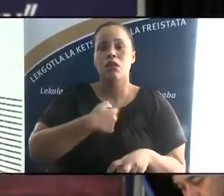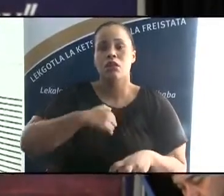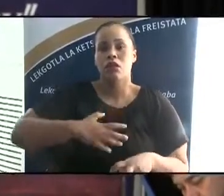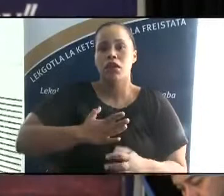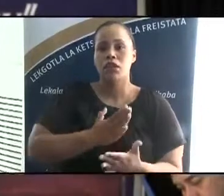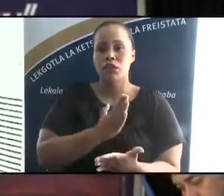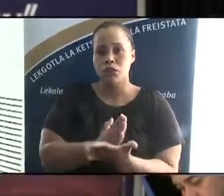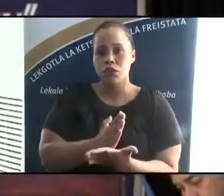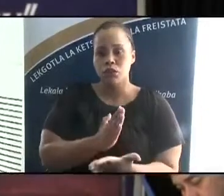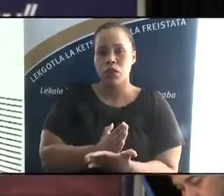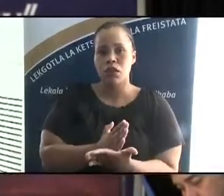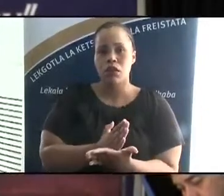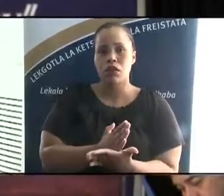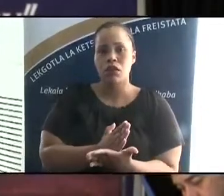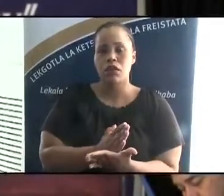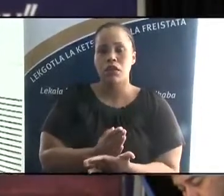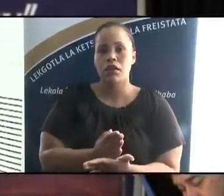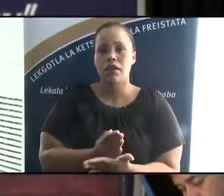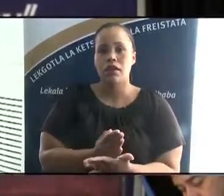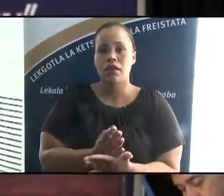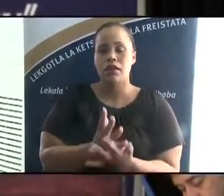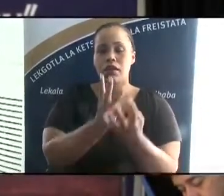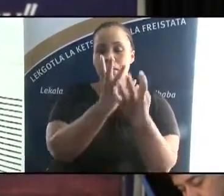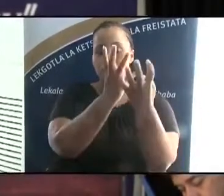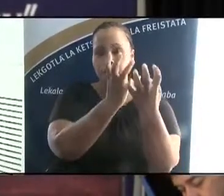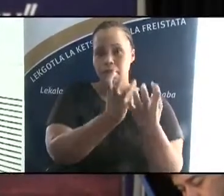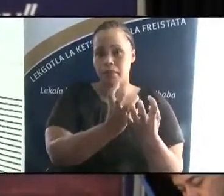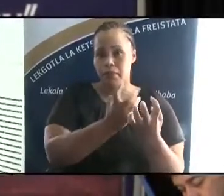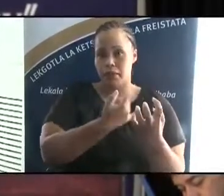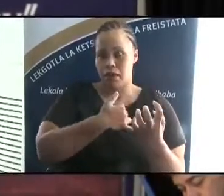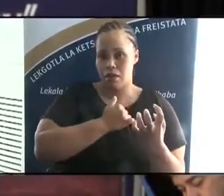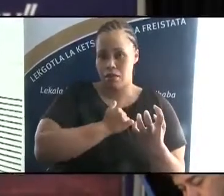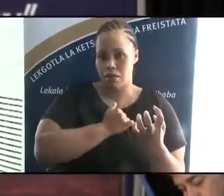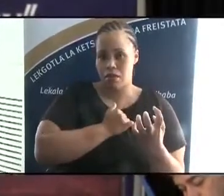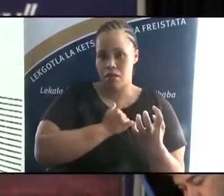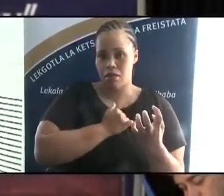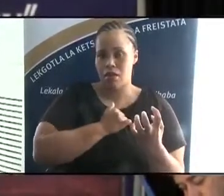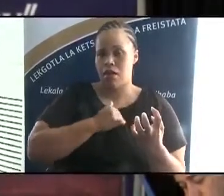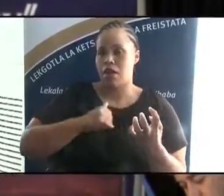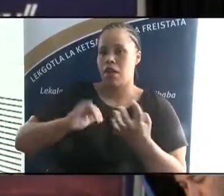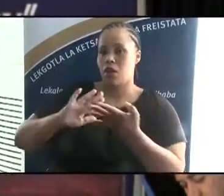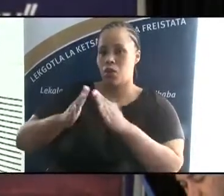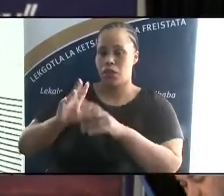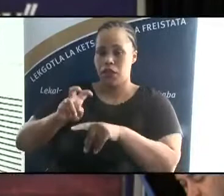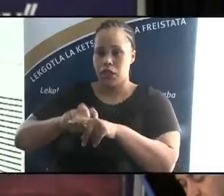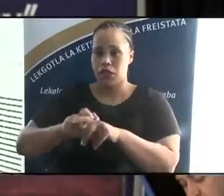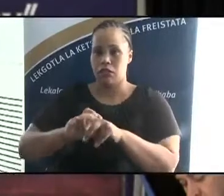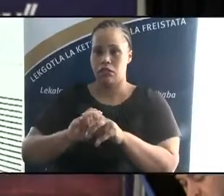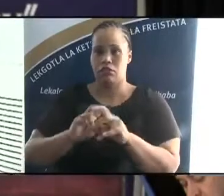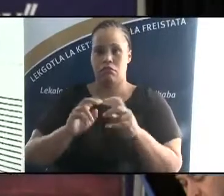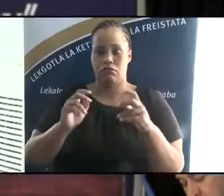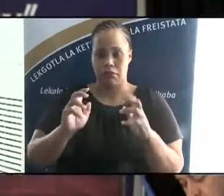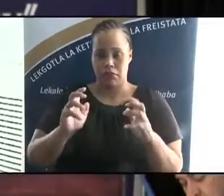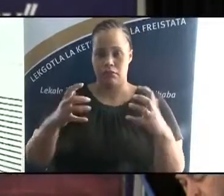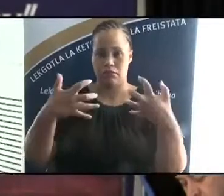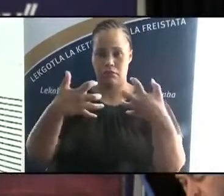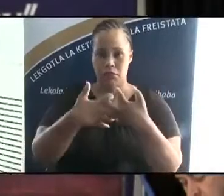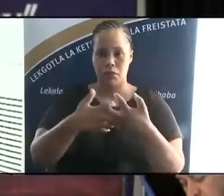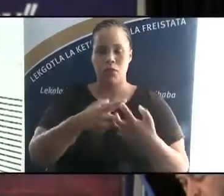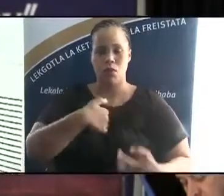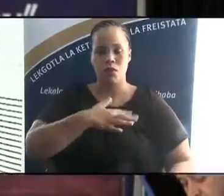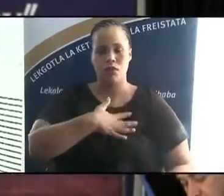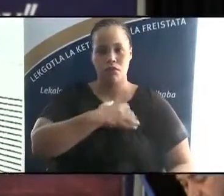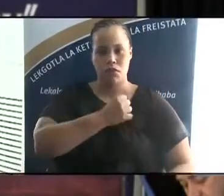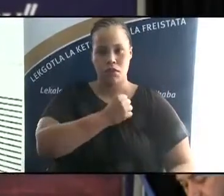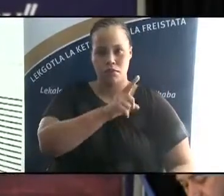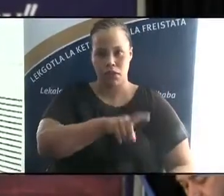the very limited rand in our disposal meets the expectations of our citizens. We have to be bold. We have